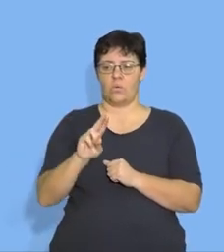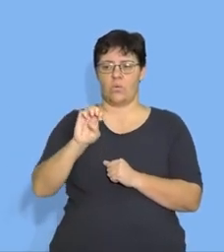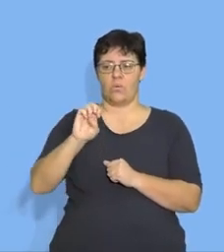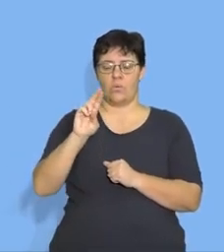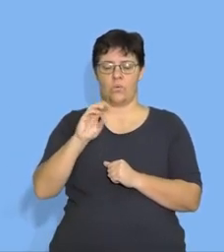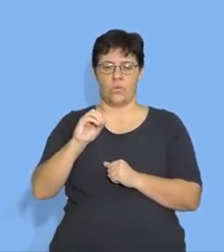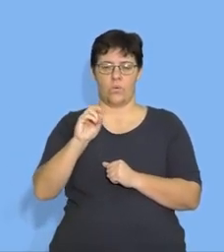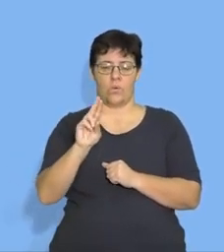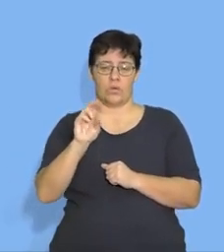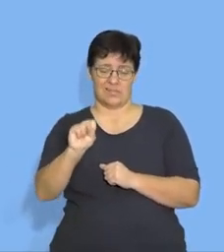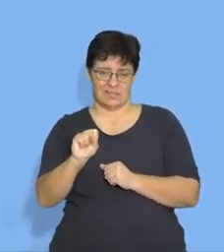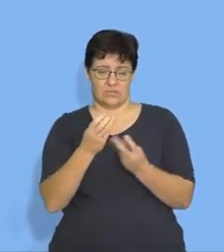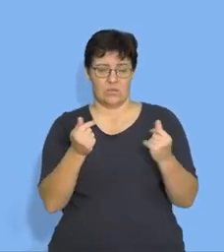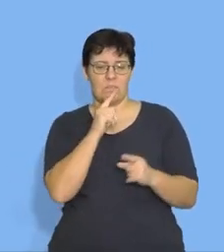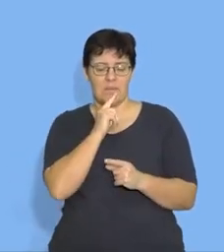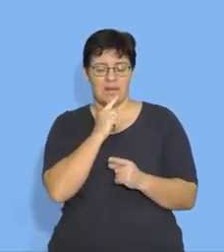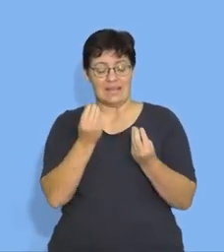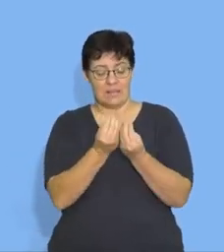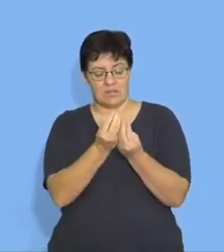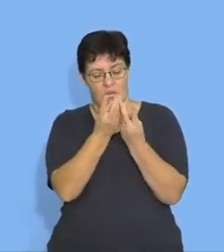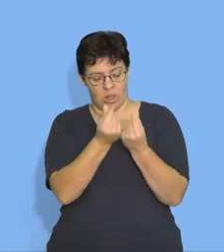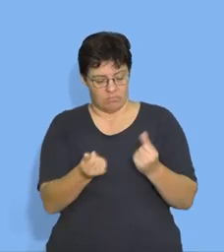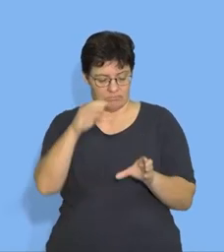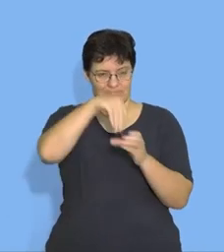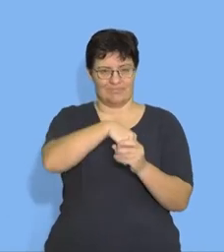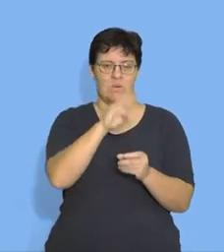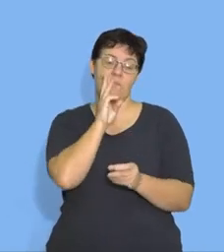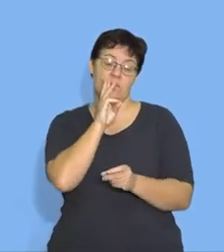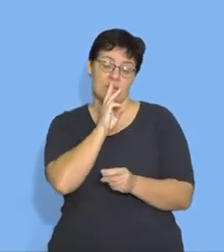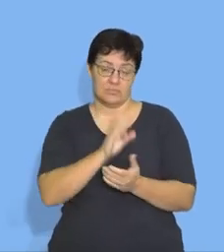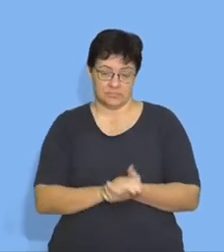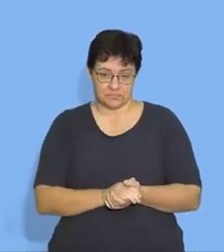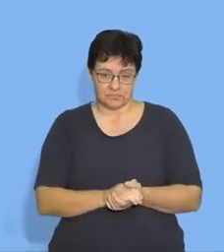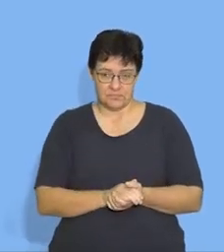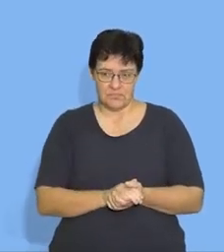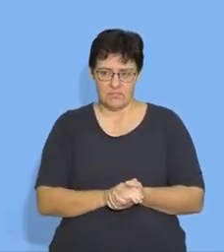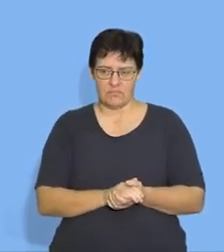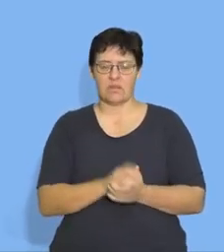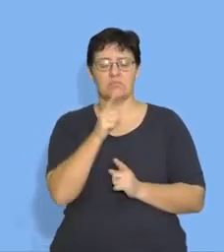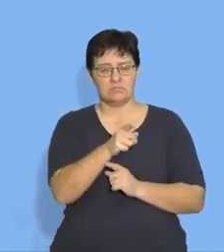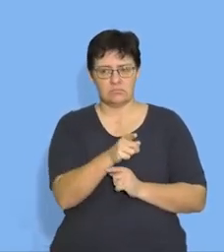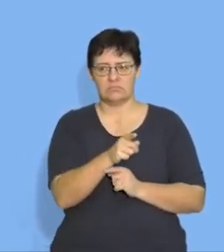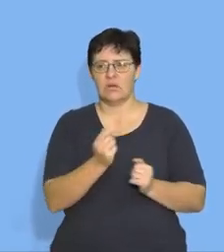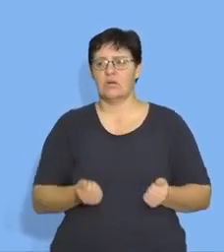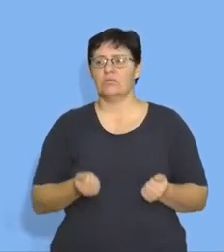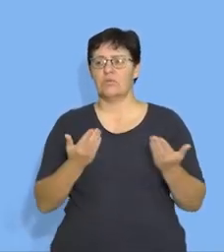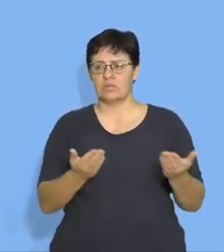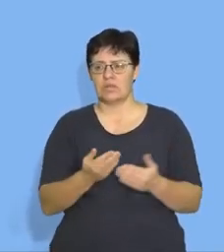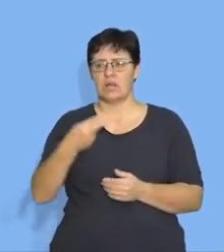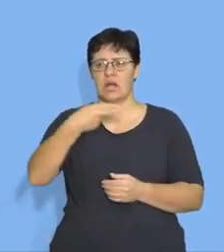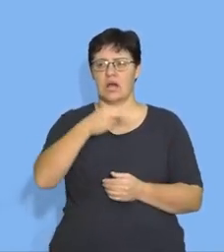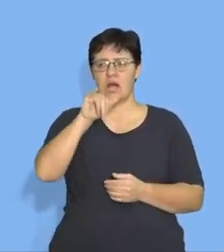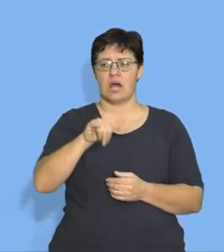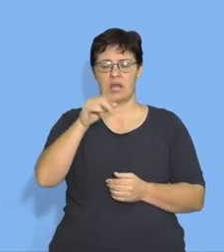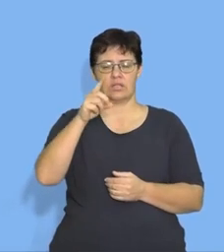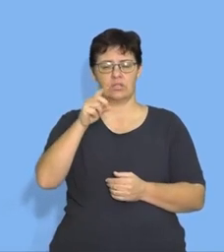in water, right? And also, we're saying that substances, acids are substances that produce hydronium ions.